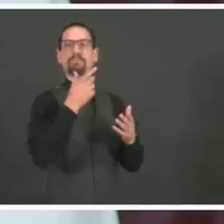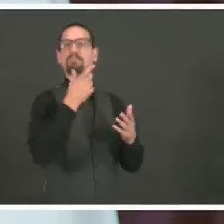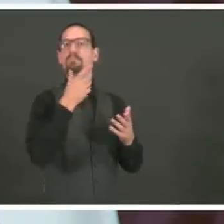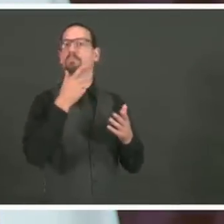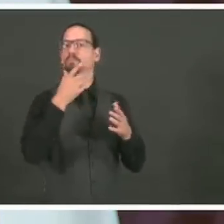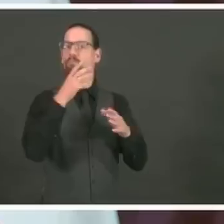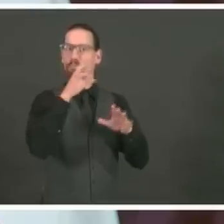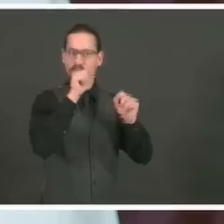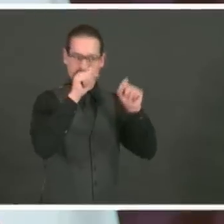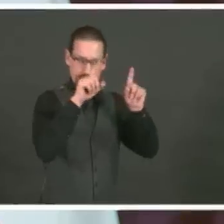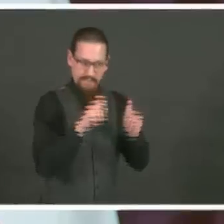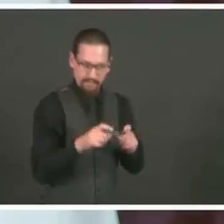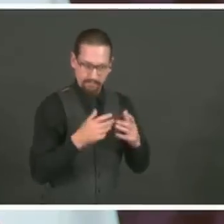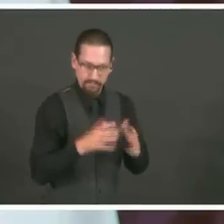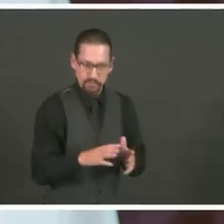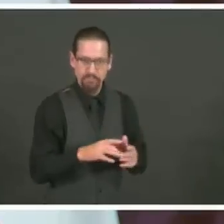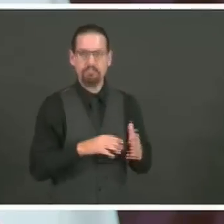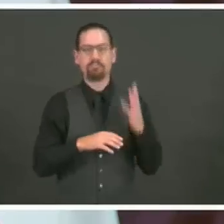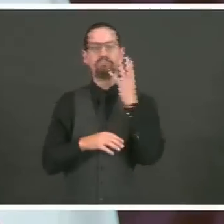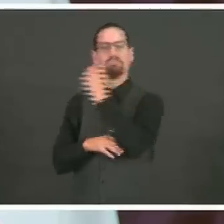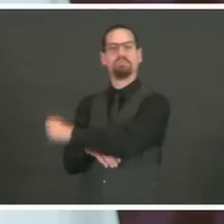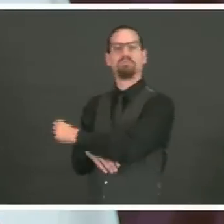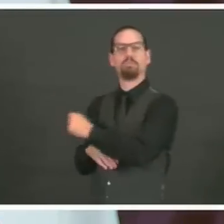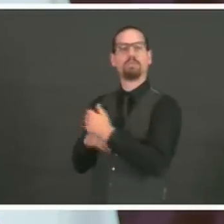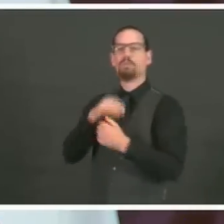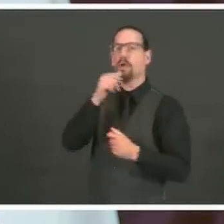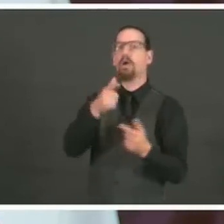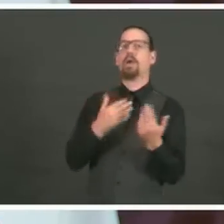Okay, so that's testing. I feel that we are,